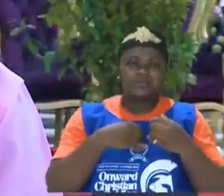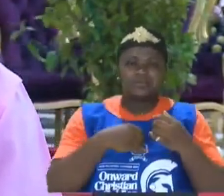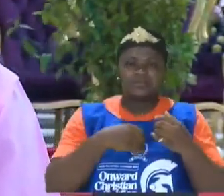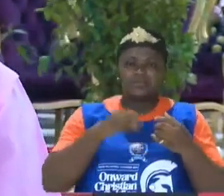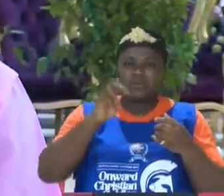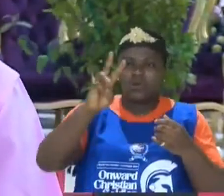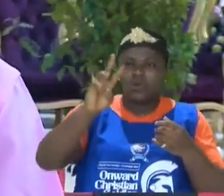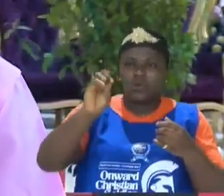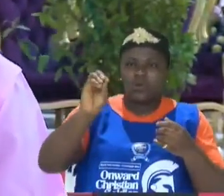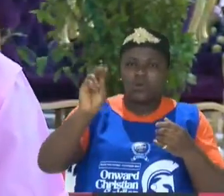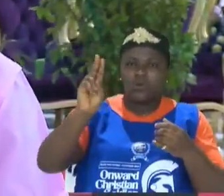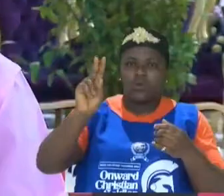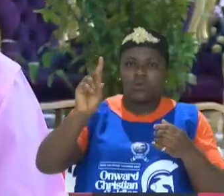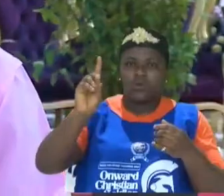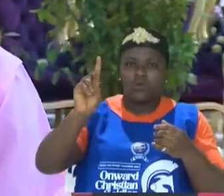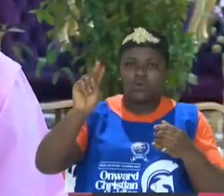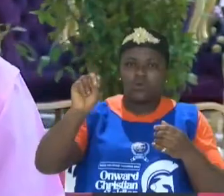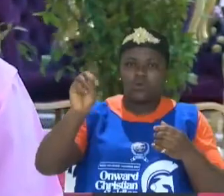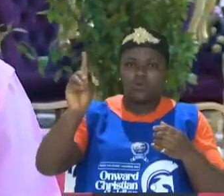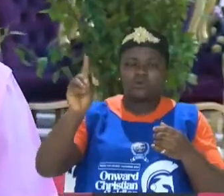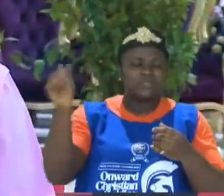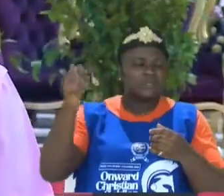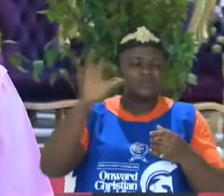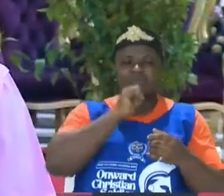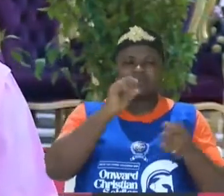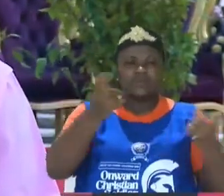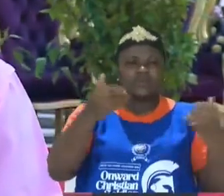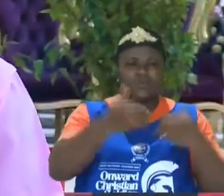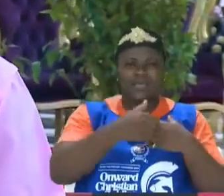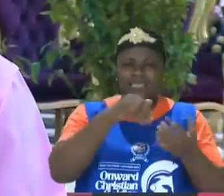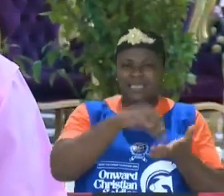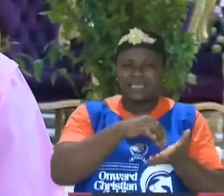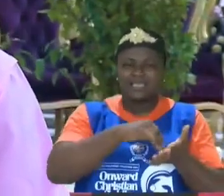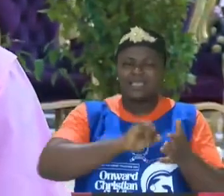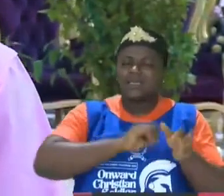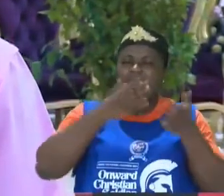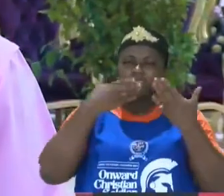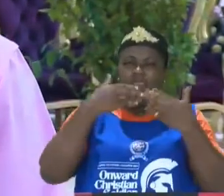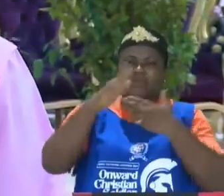able to come back again. But I thank God for my life.